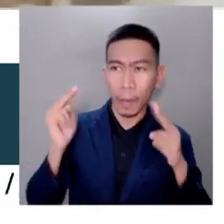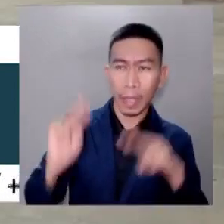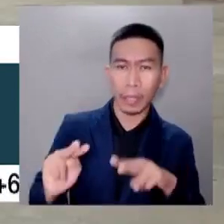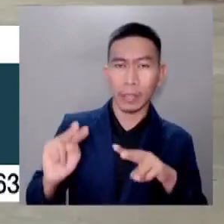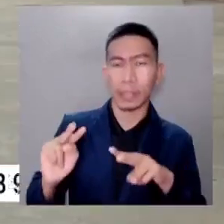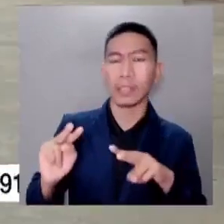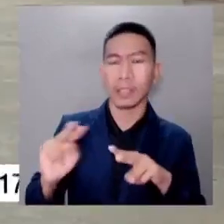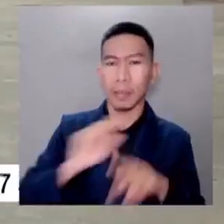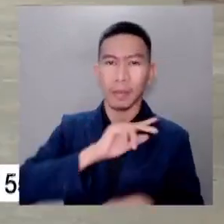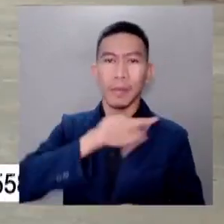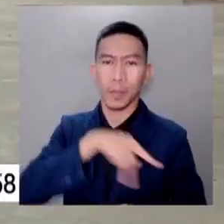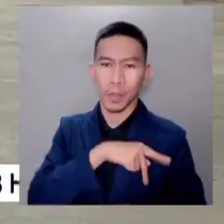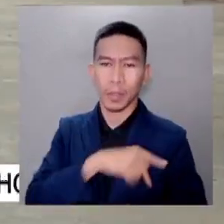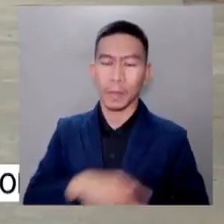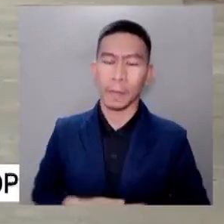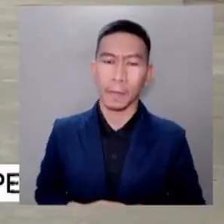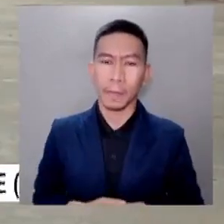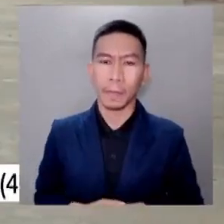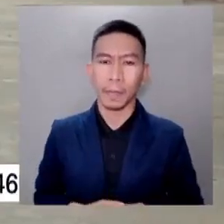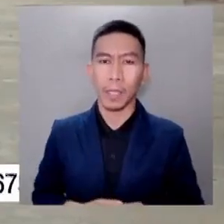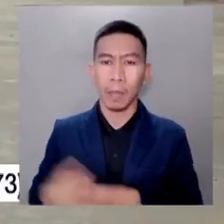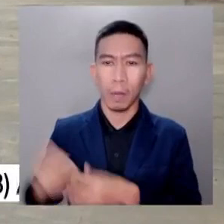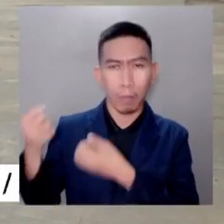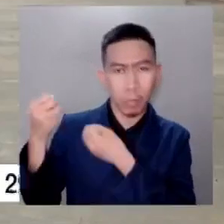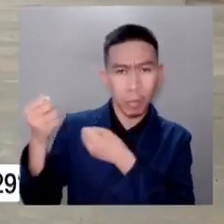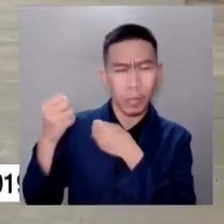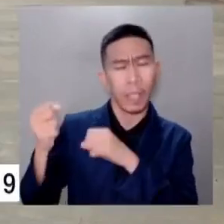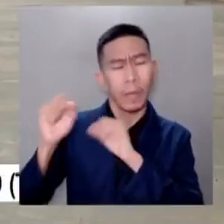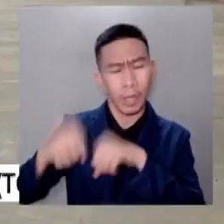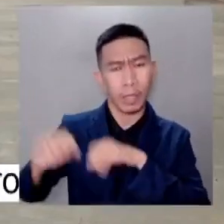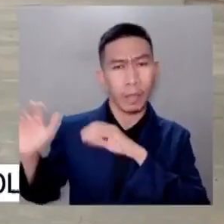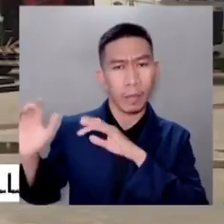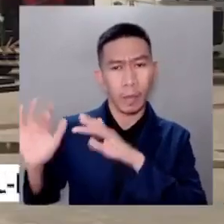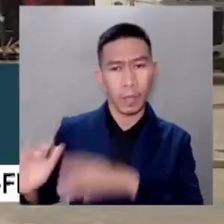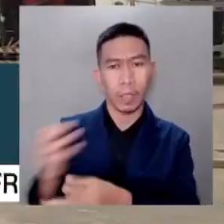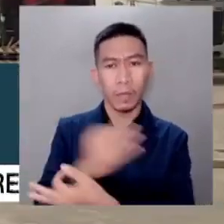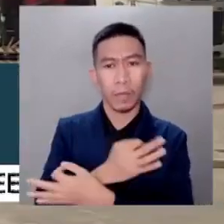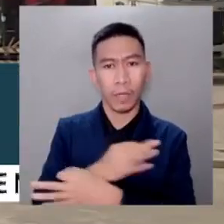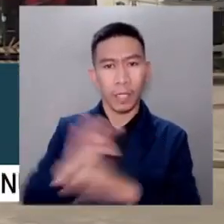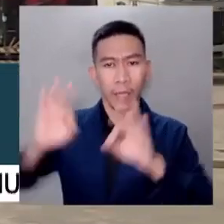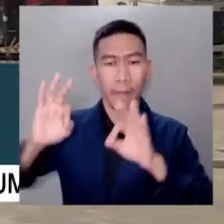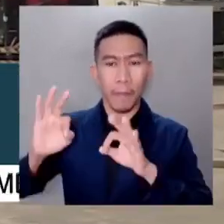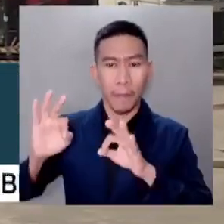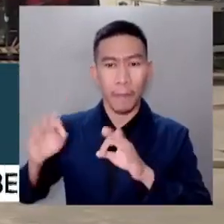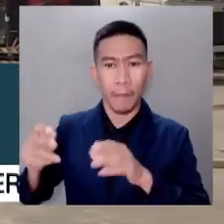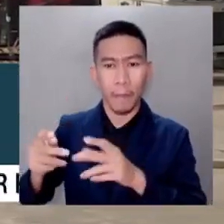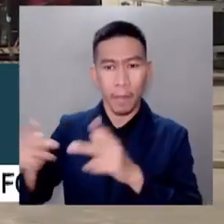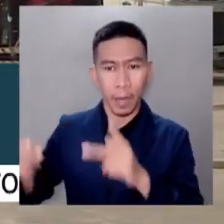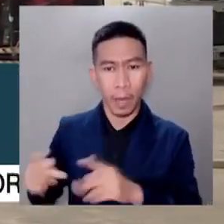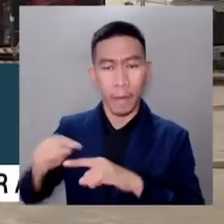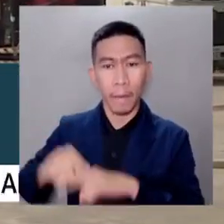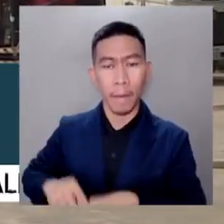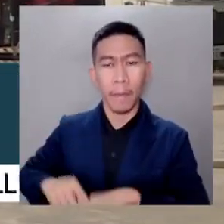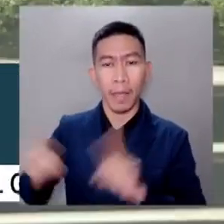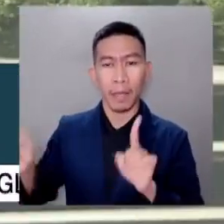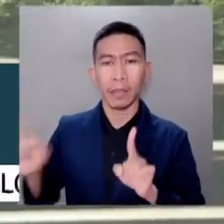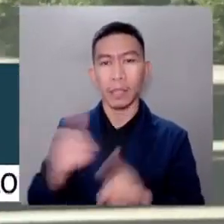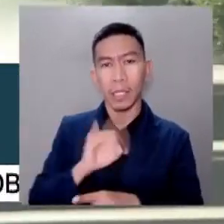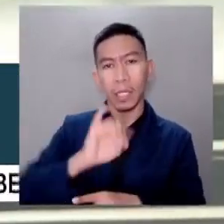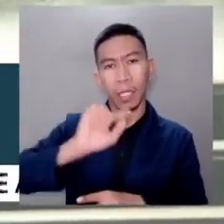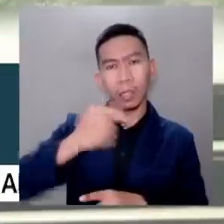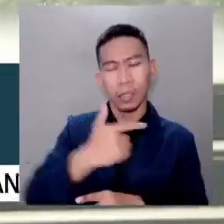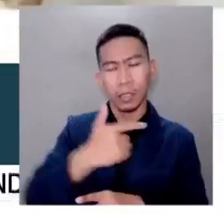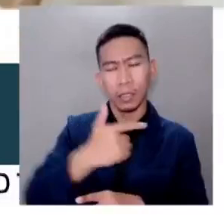personally. While rallies will be allowed in Freedom Parks, the Interior Department is encouraging protesters to stage them